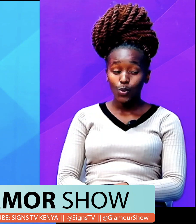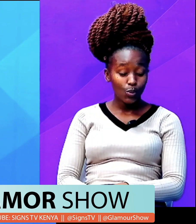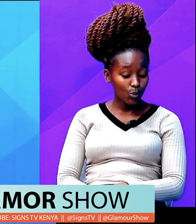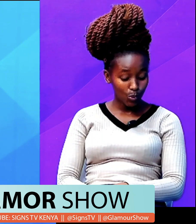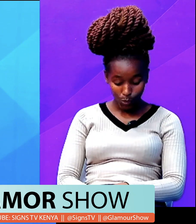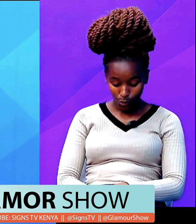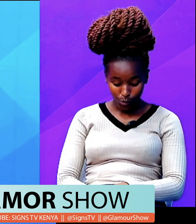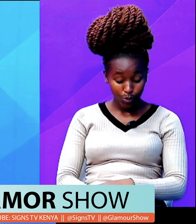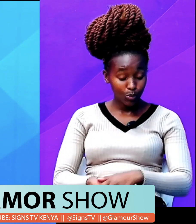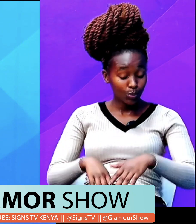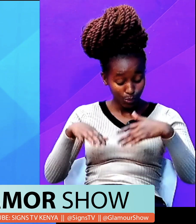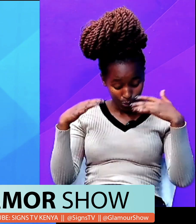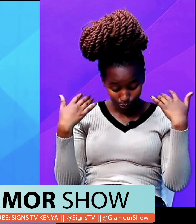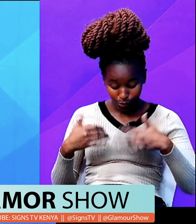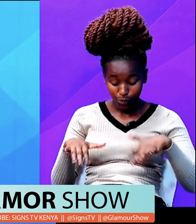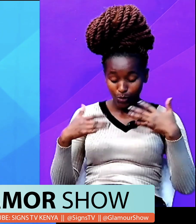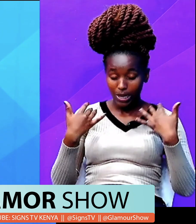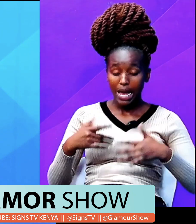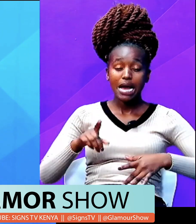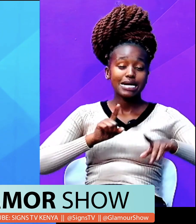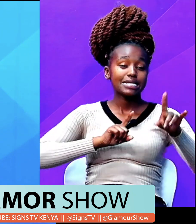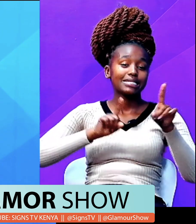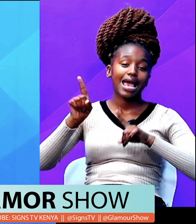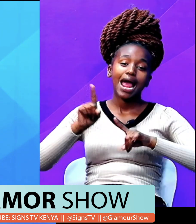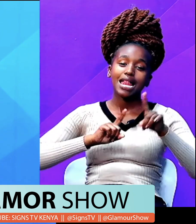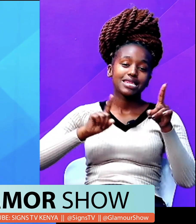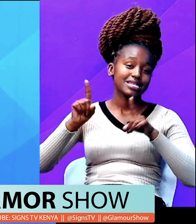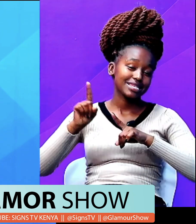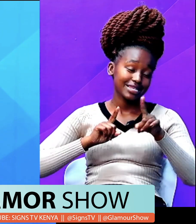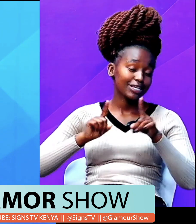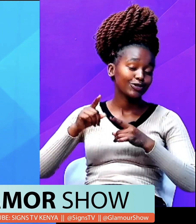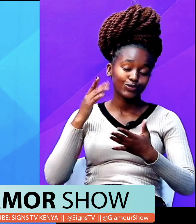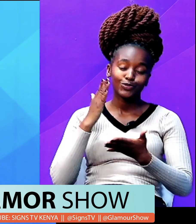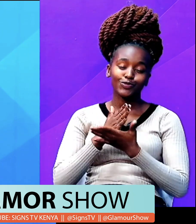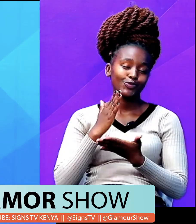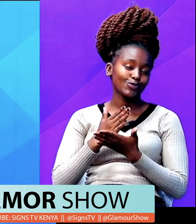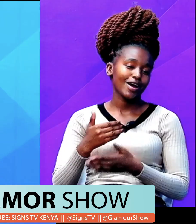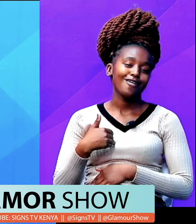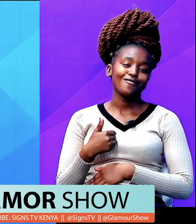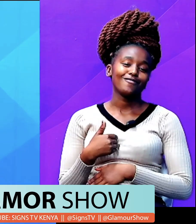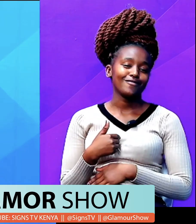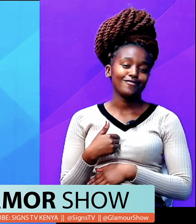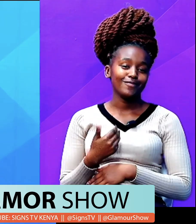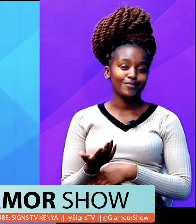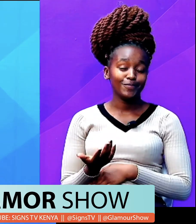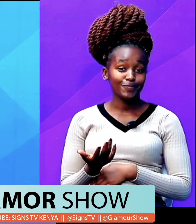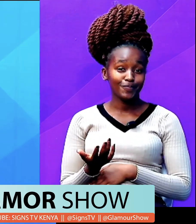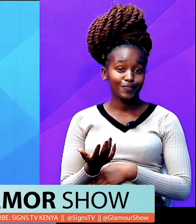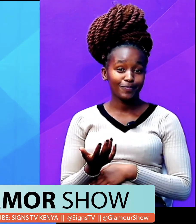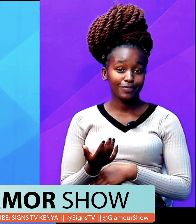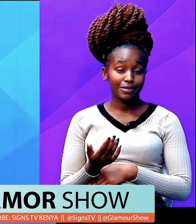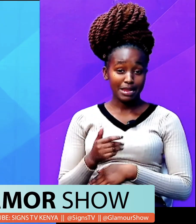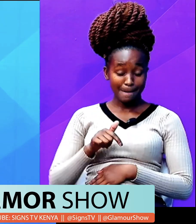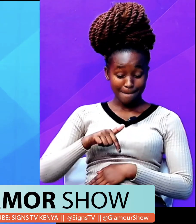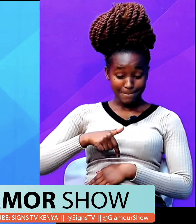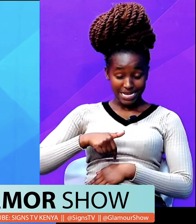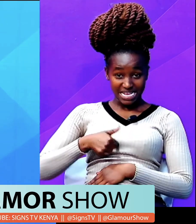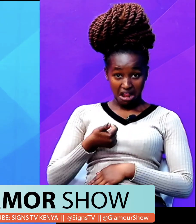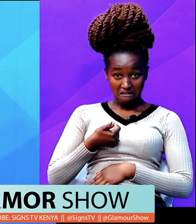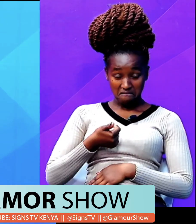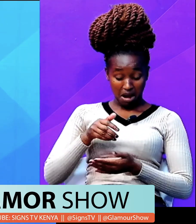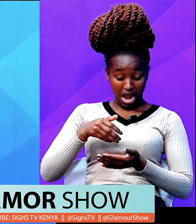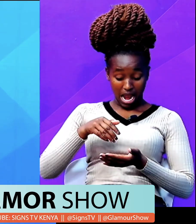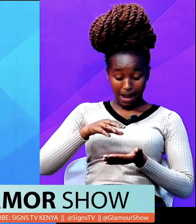So it's been quite a journey. It's been quite a journey because I'm a self-taught makeup artist